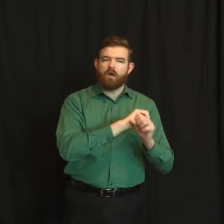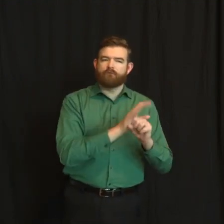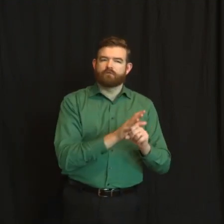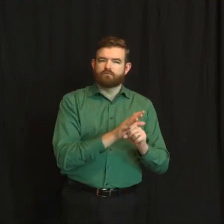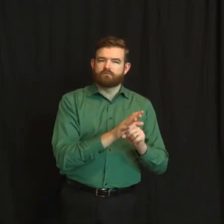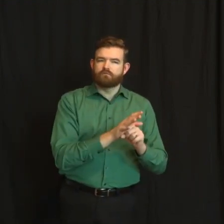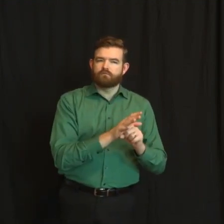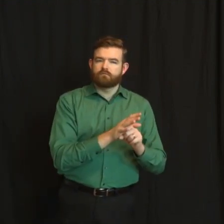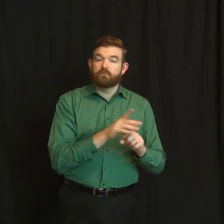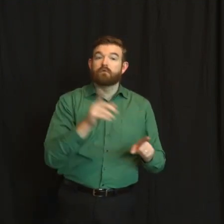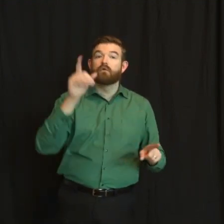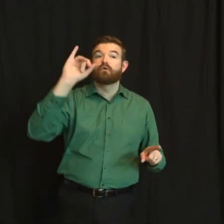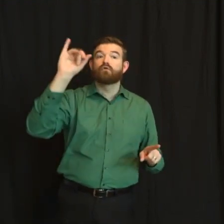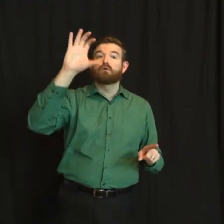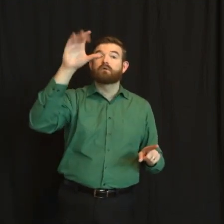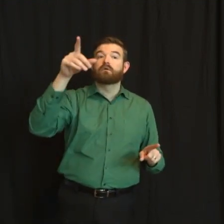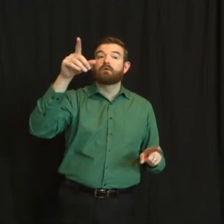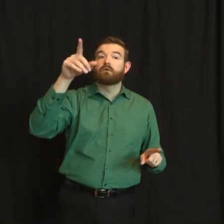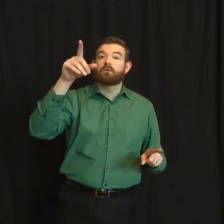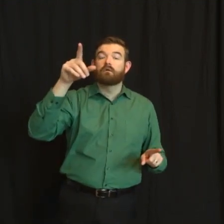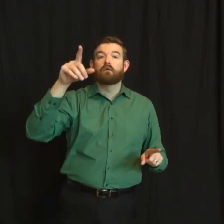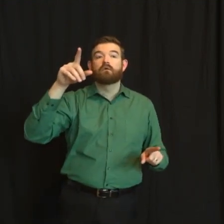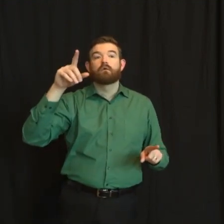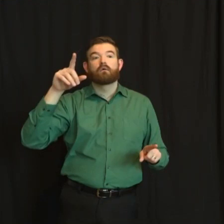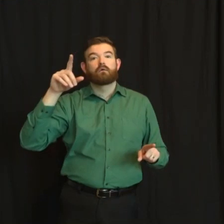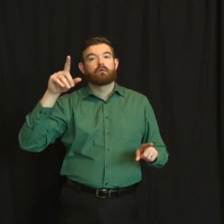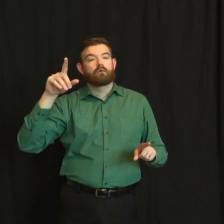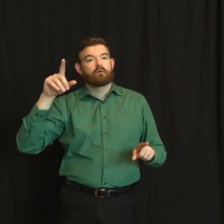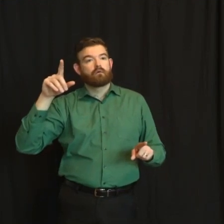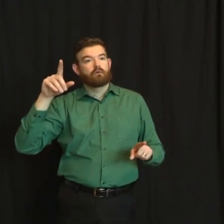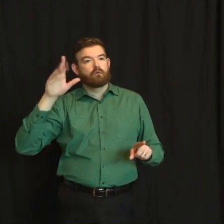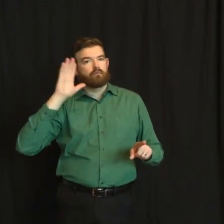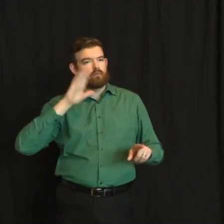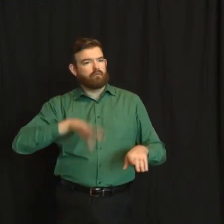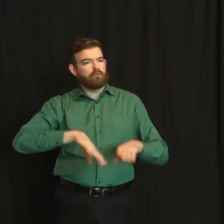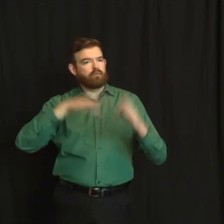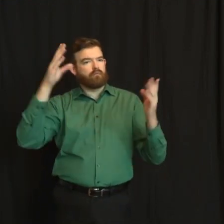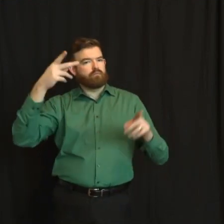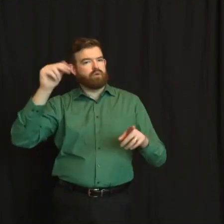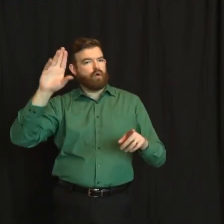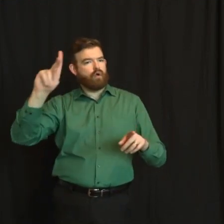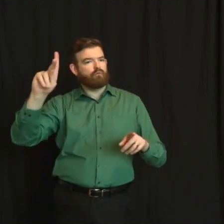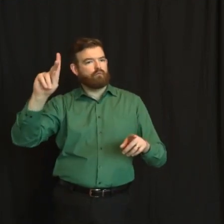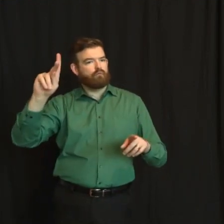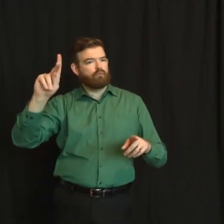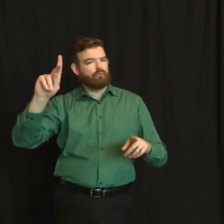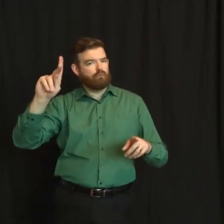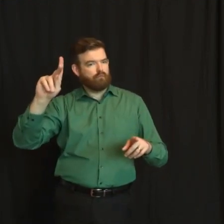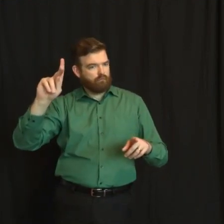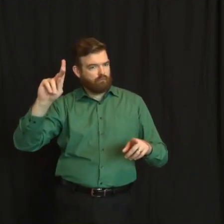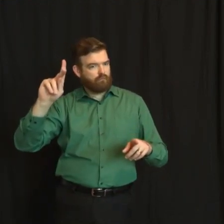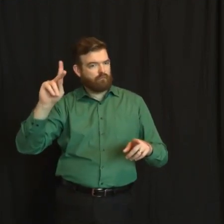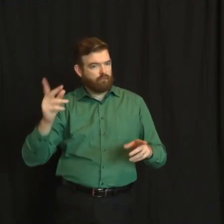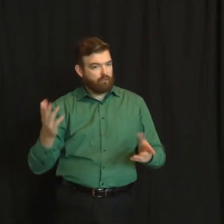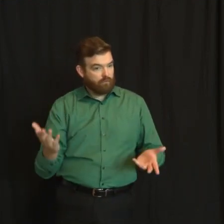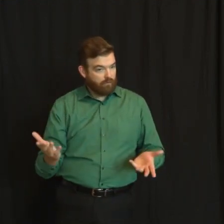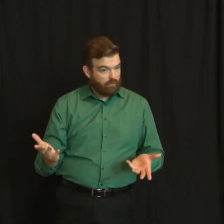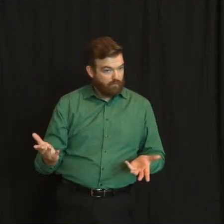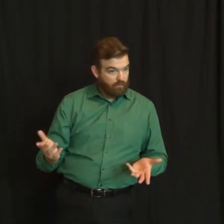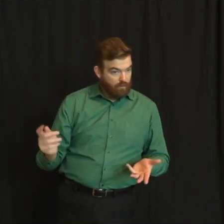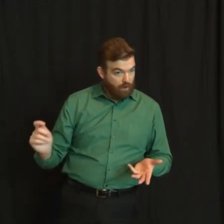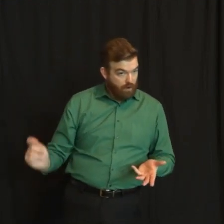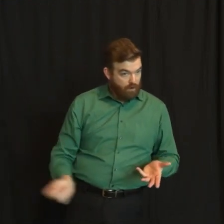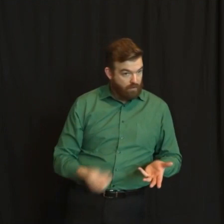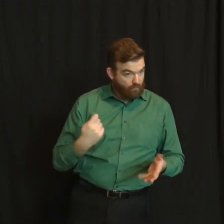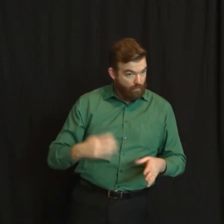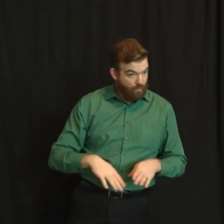mayor now says he plans to open up some parks soon. Any similar plans to open up parks and golf courses? People apparently really want